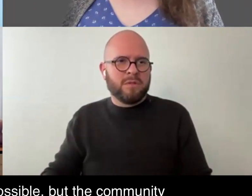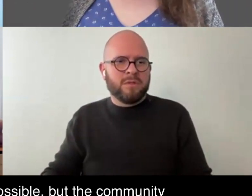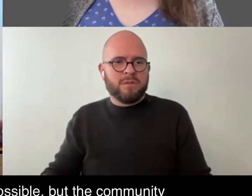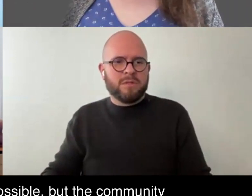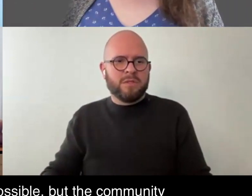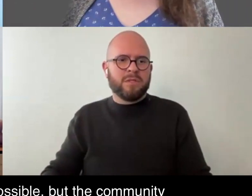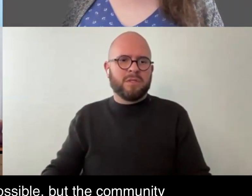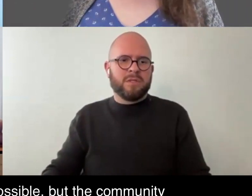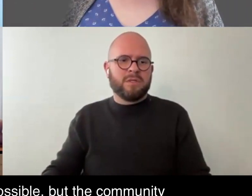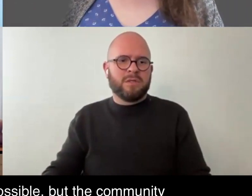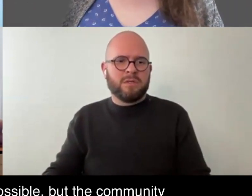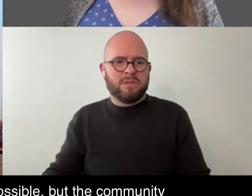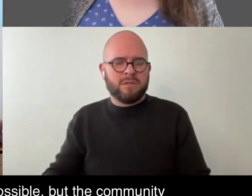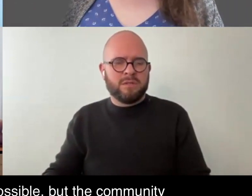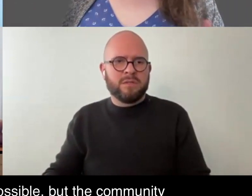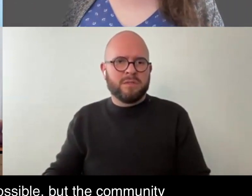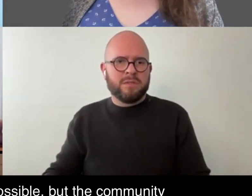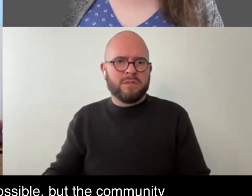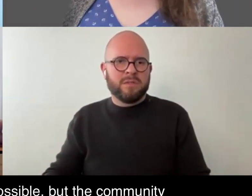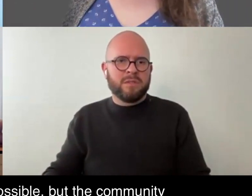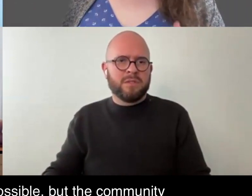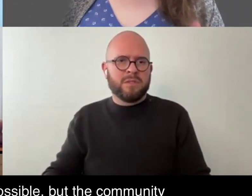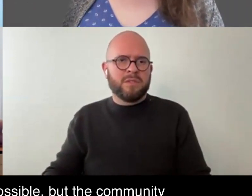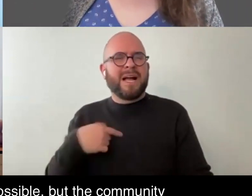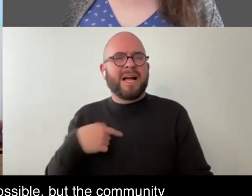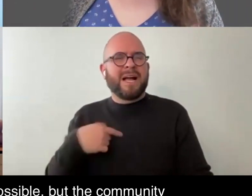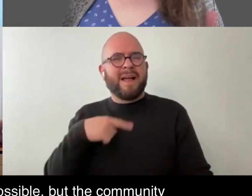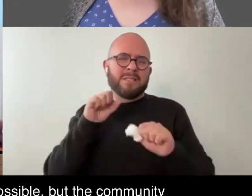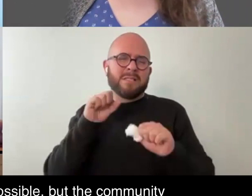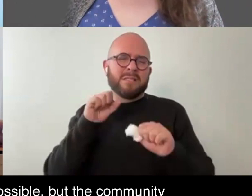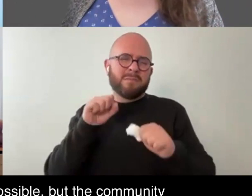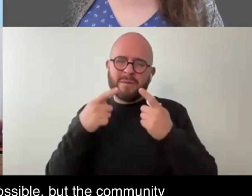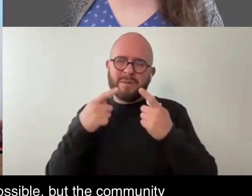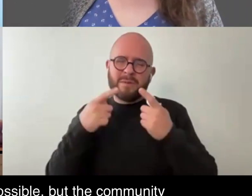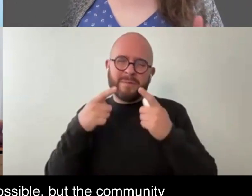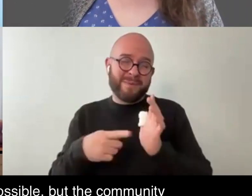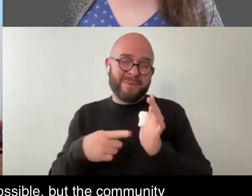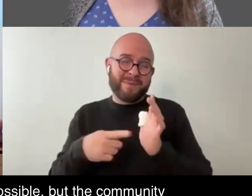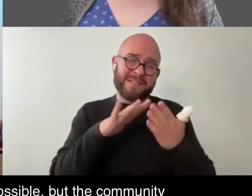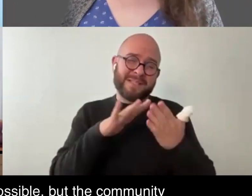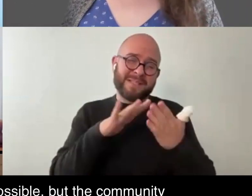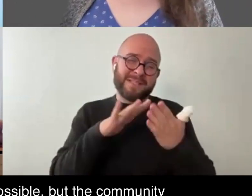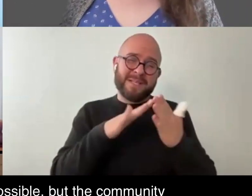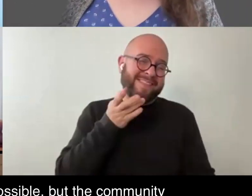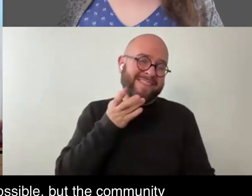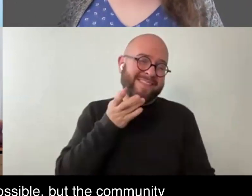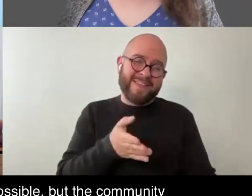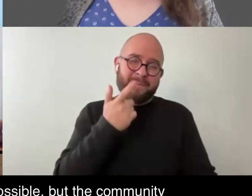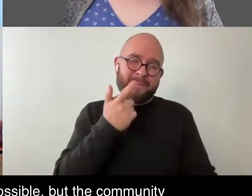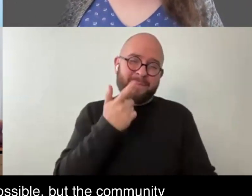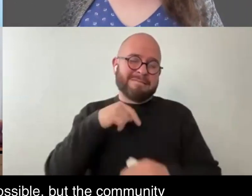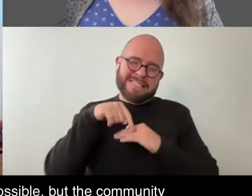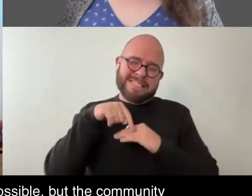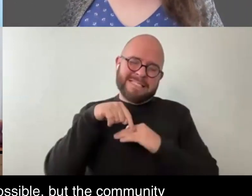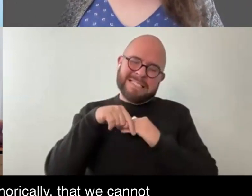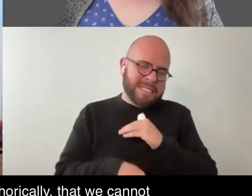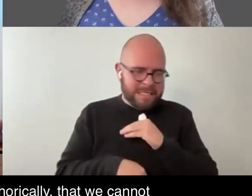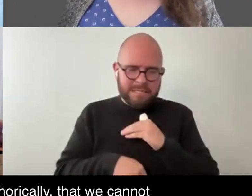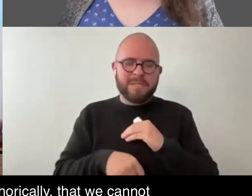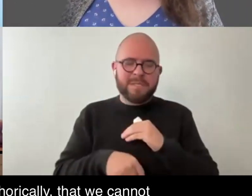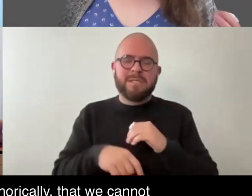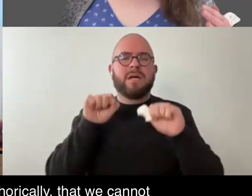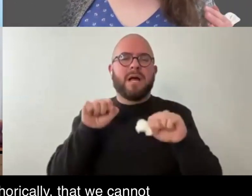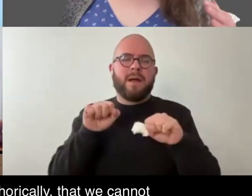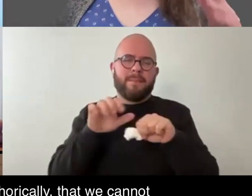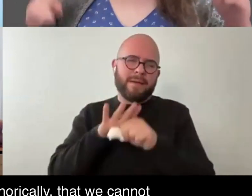it is possible, but the community isn't there because of deep set ableism. And that there